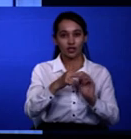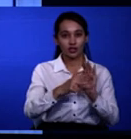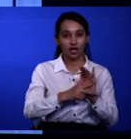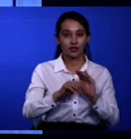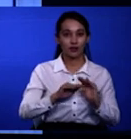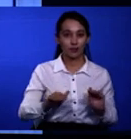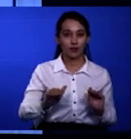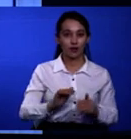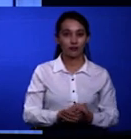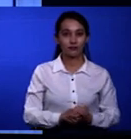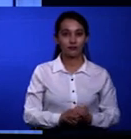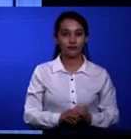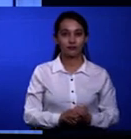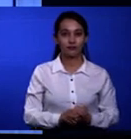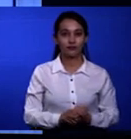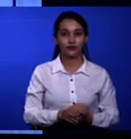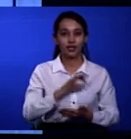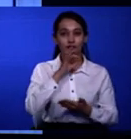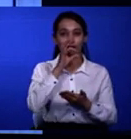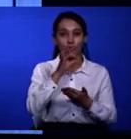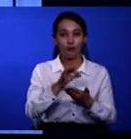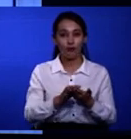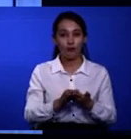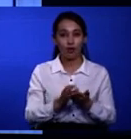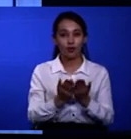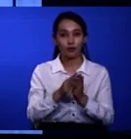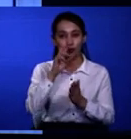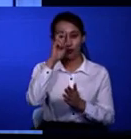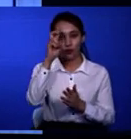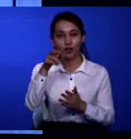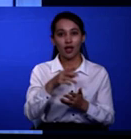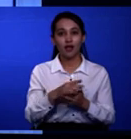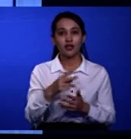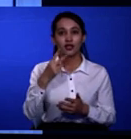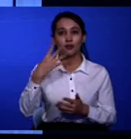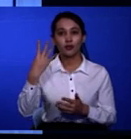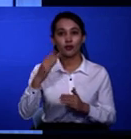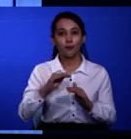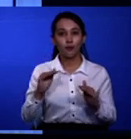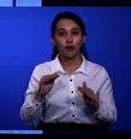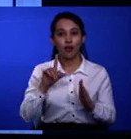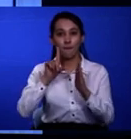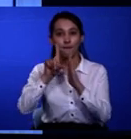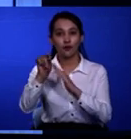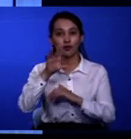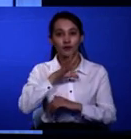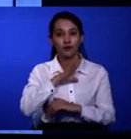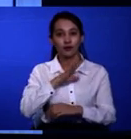ta o'quvchi. Javob: kutubxonaga 24 ta nafar o'quvchi a'zo